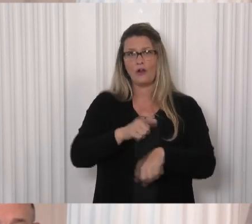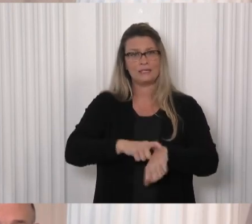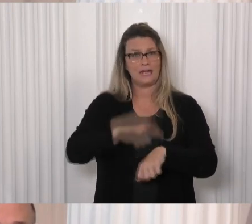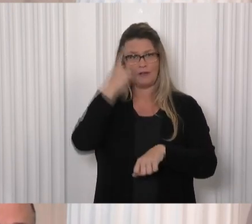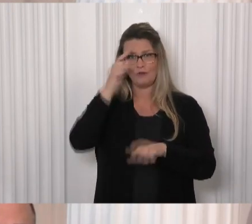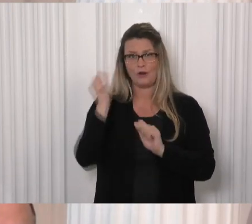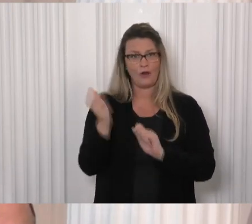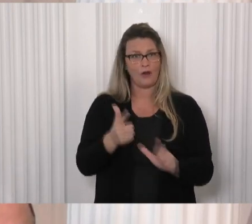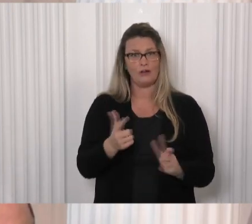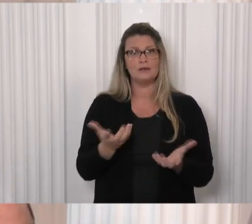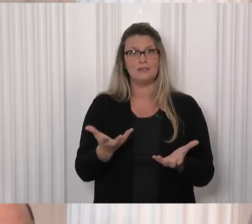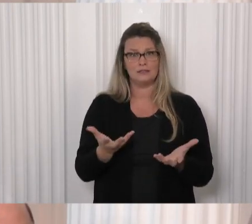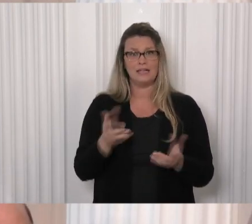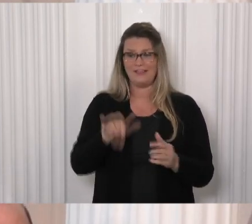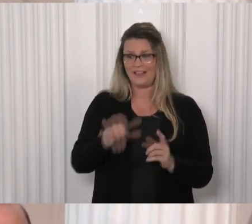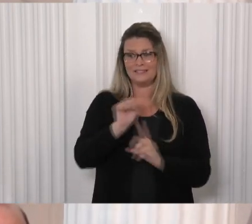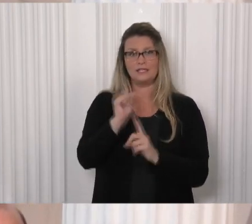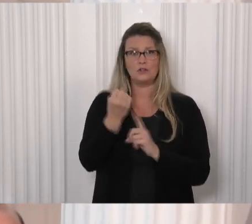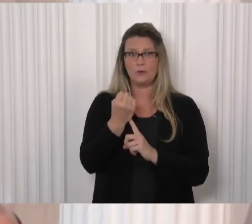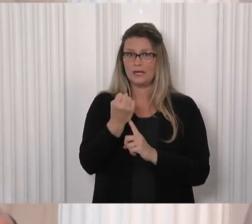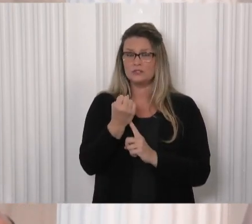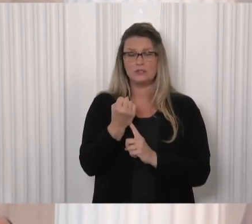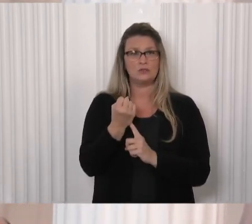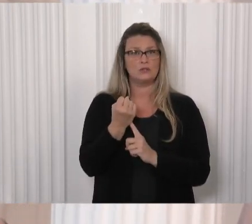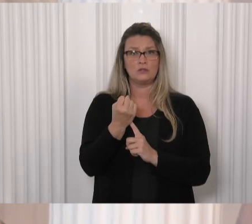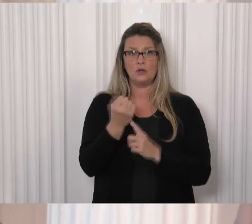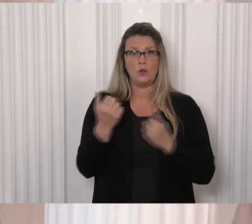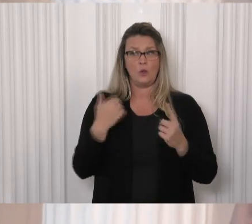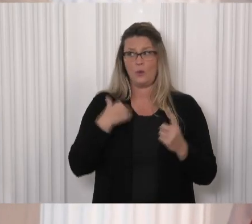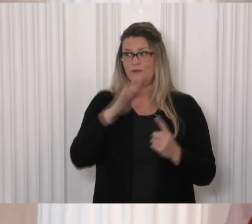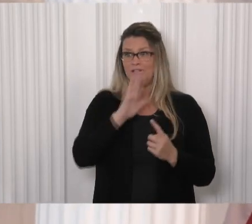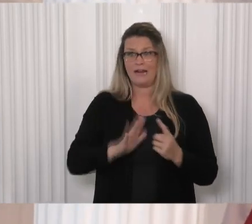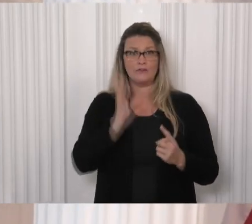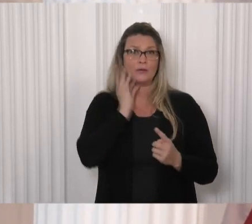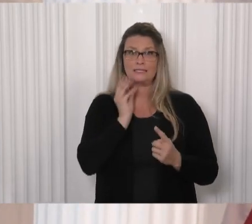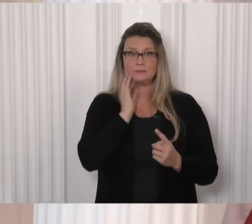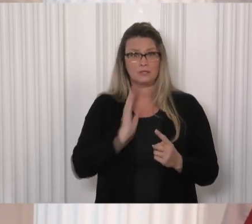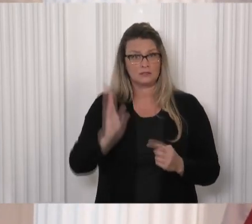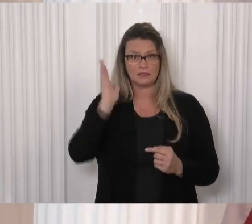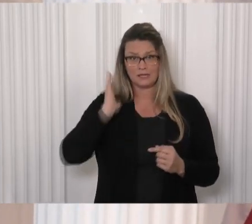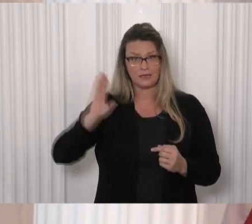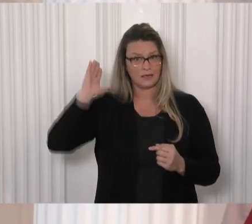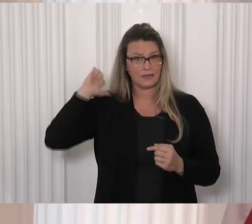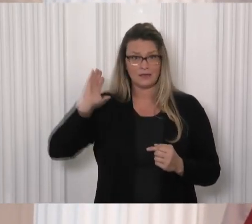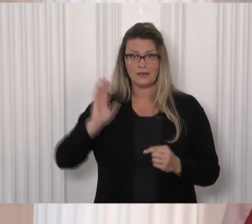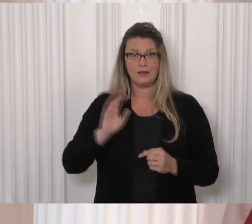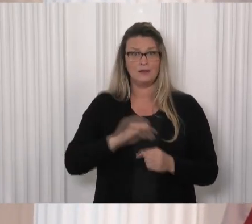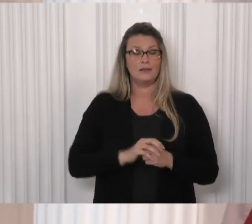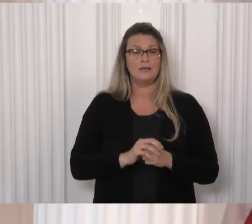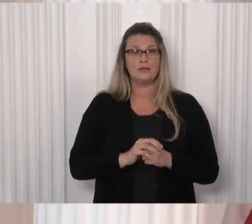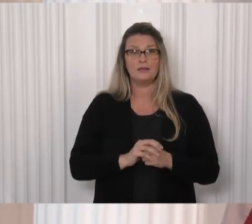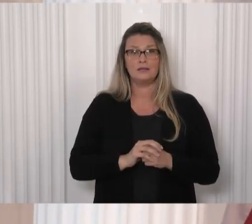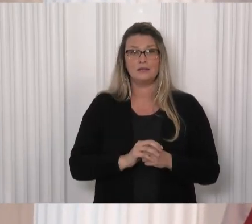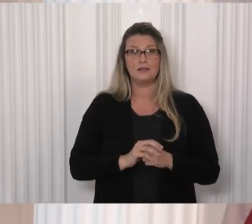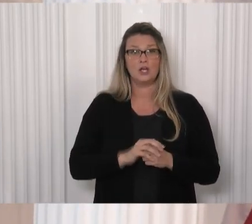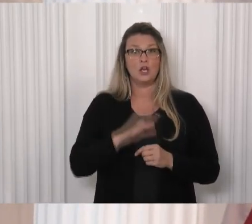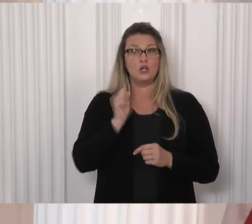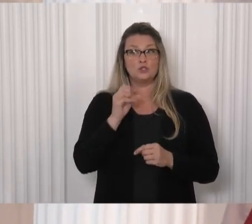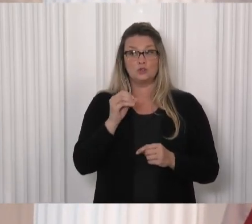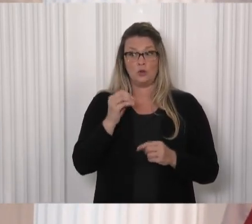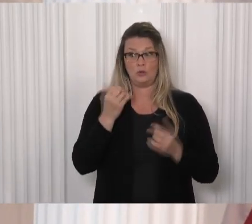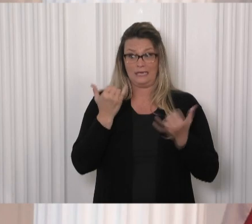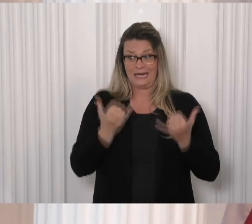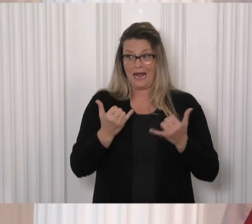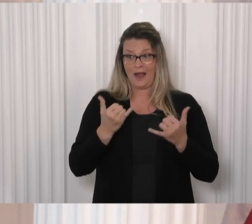everyone. It's a situation that we've not been in before like this. We really have no reference point, but we'll get through